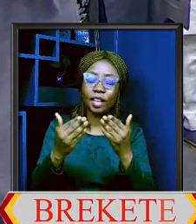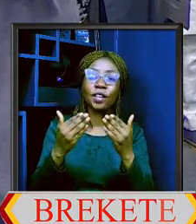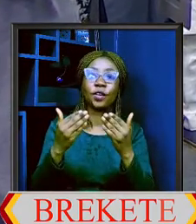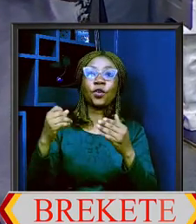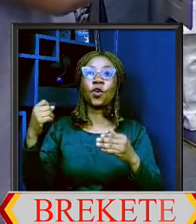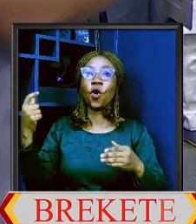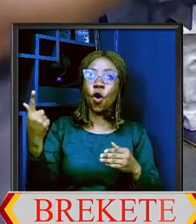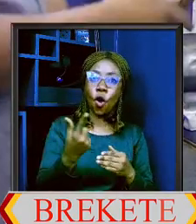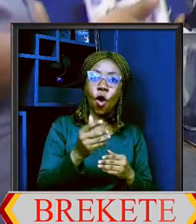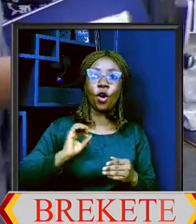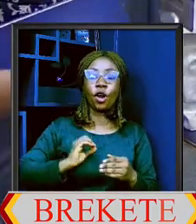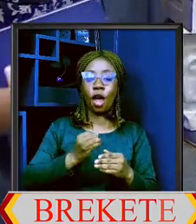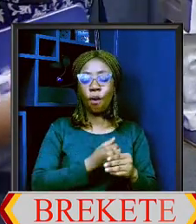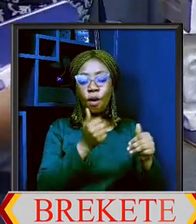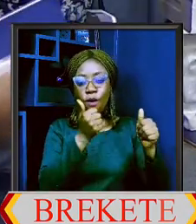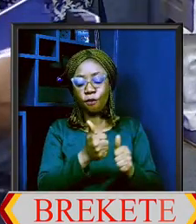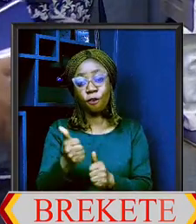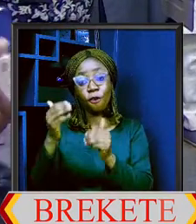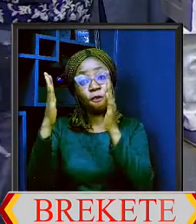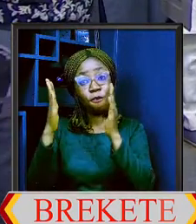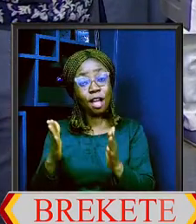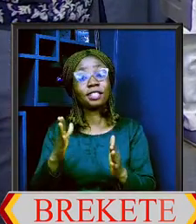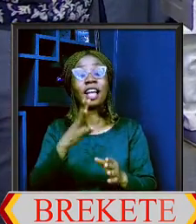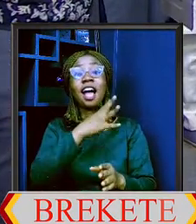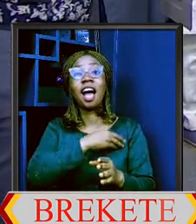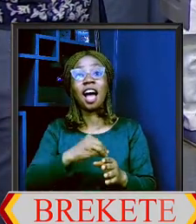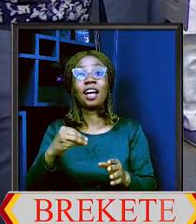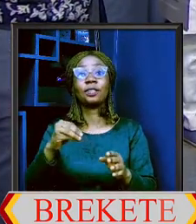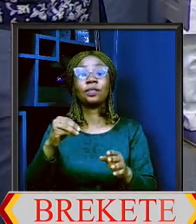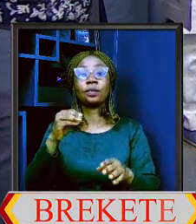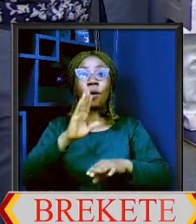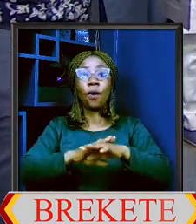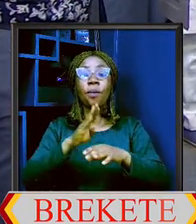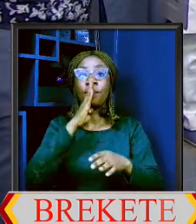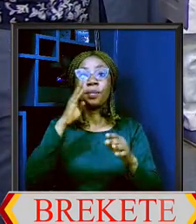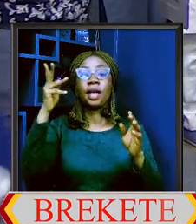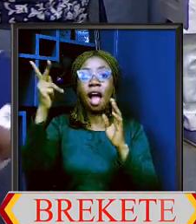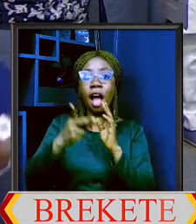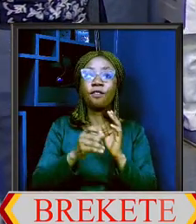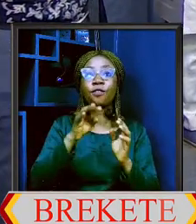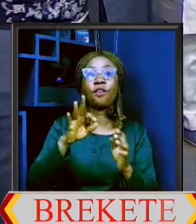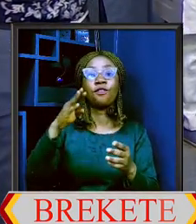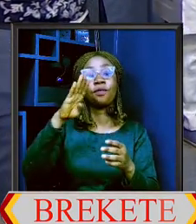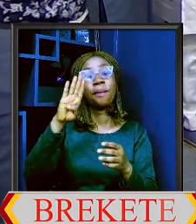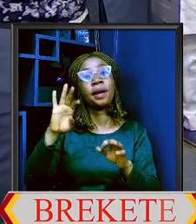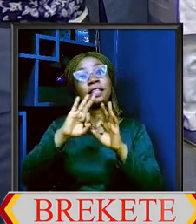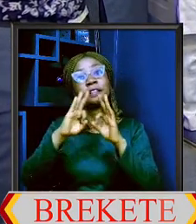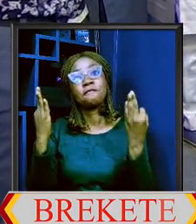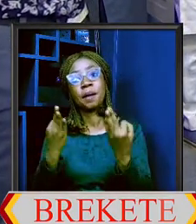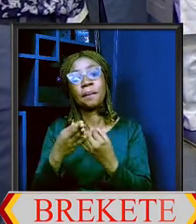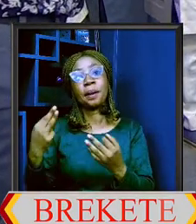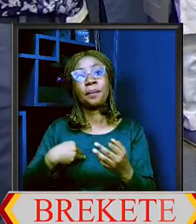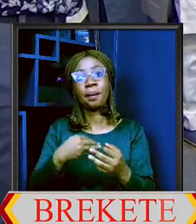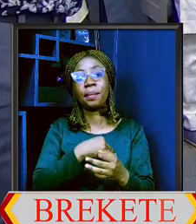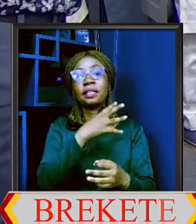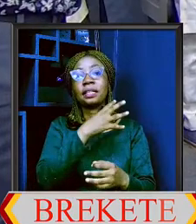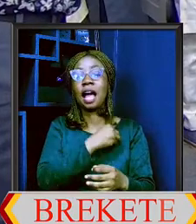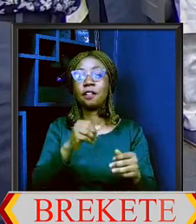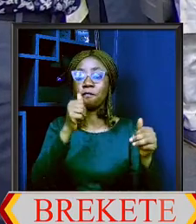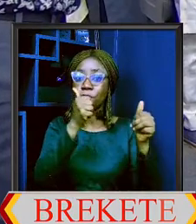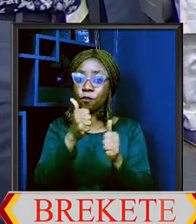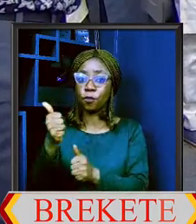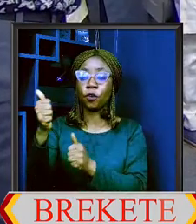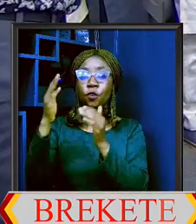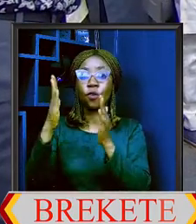much all our followers and uh on behalf of the breaket family members and followers